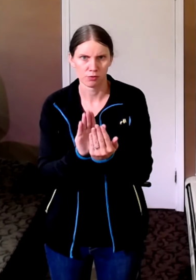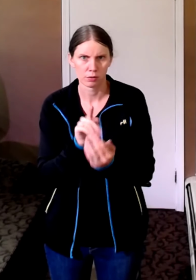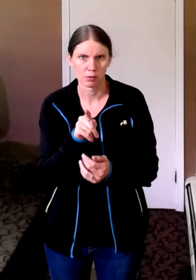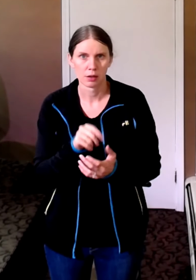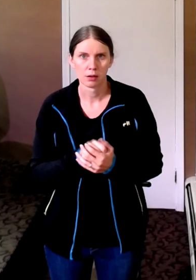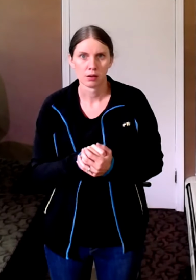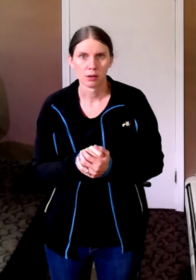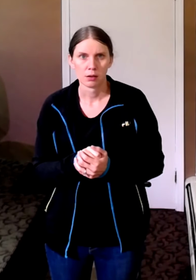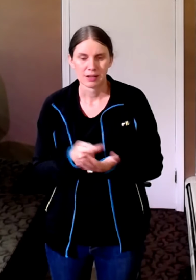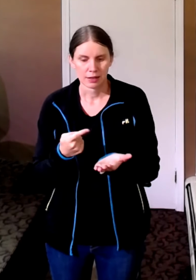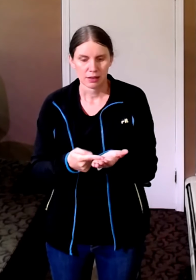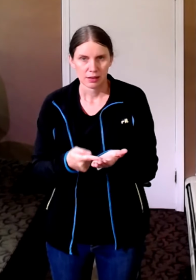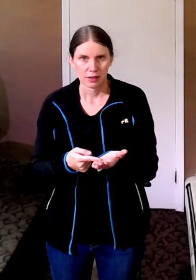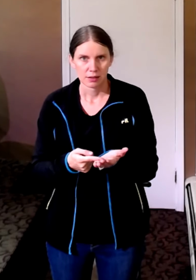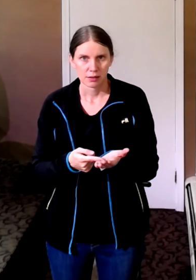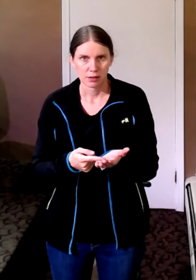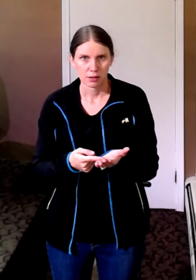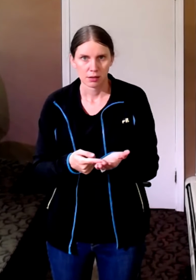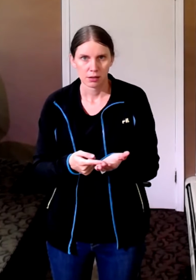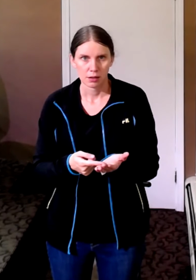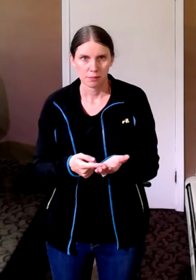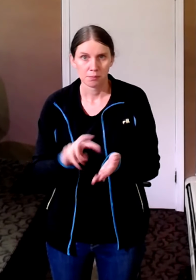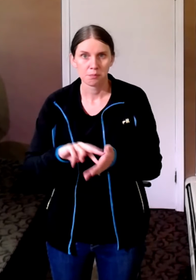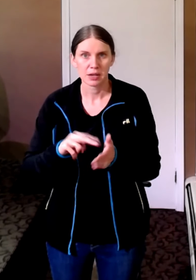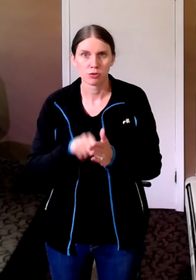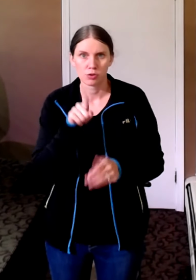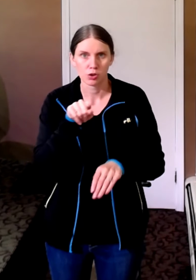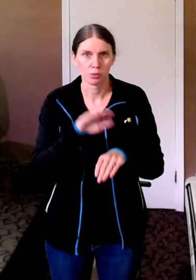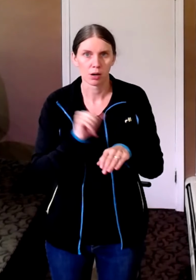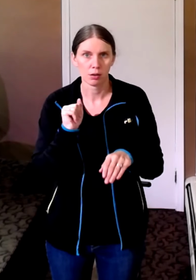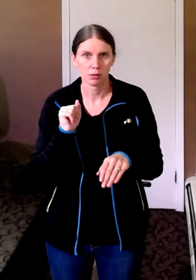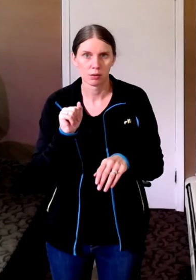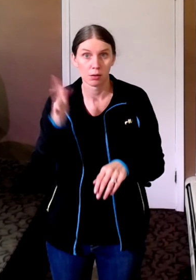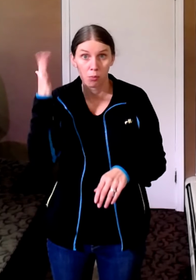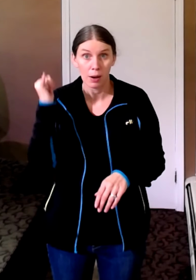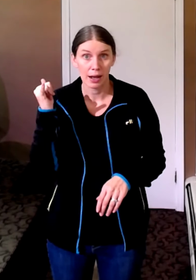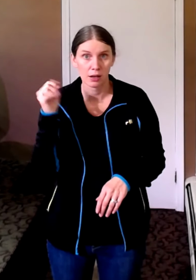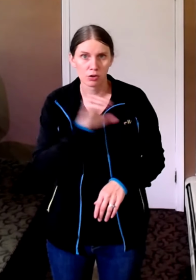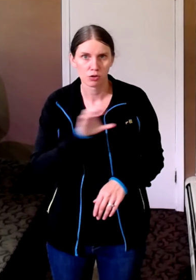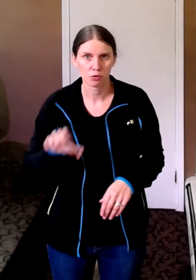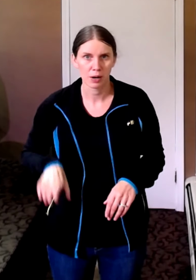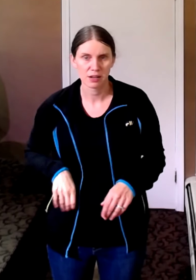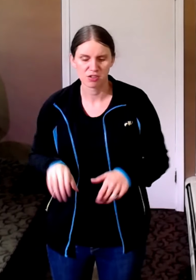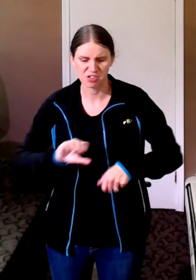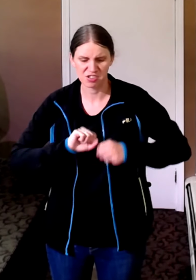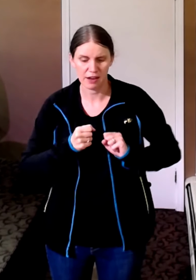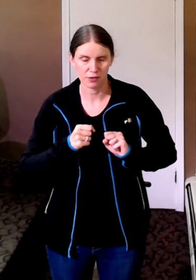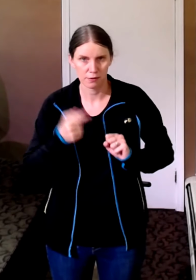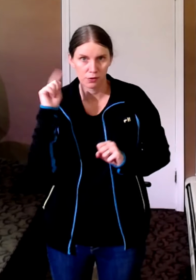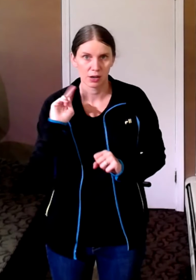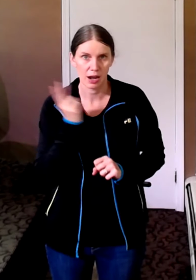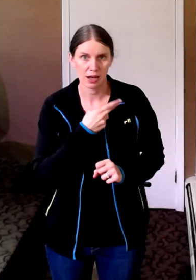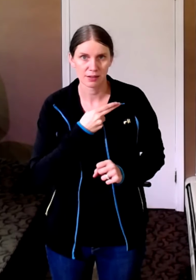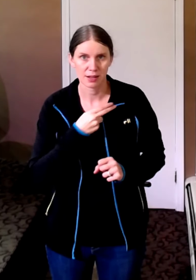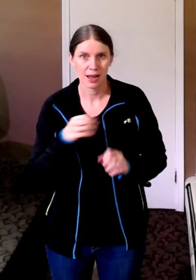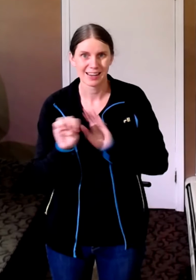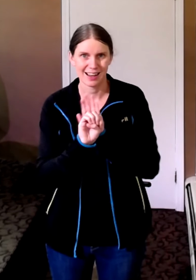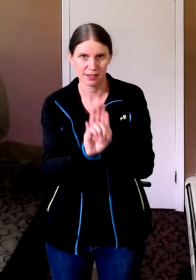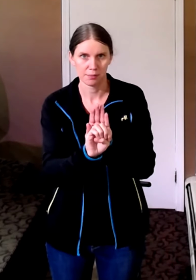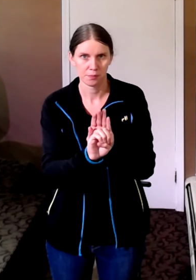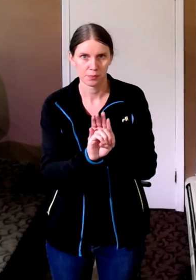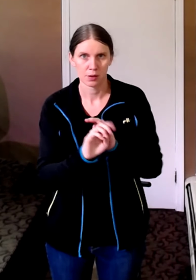even right to this point, you were called. Because Christ also suffered for us, leaving us an example, that